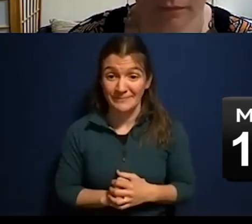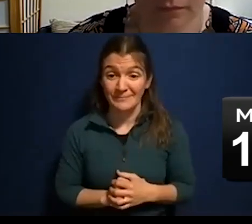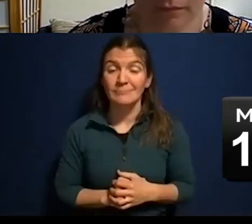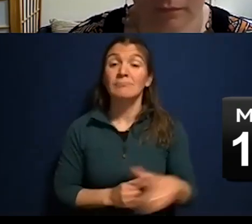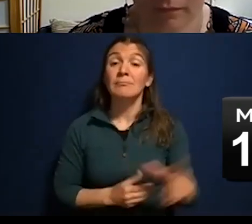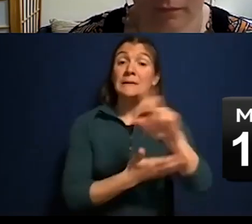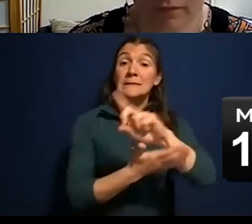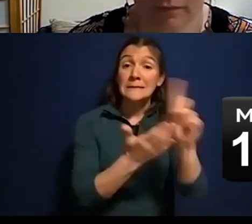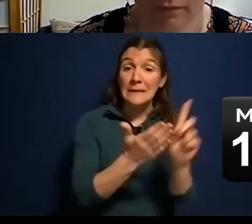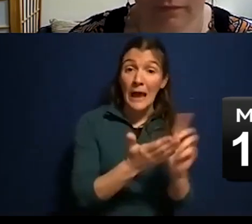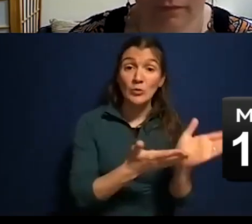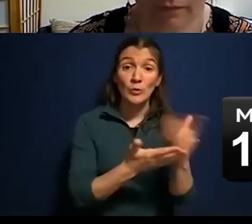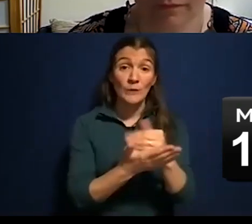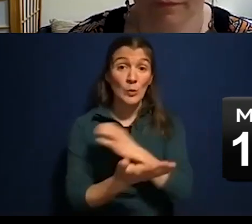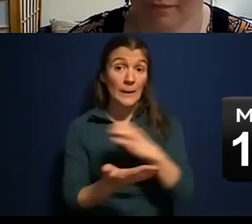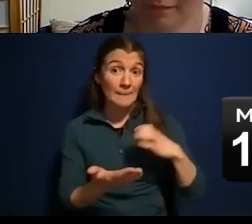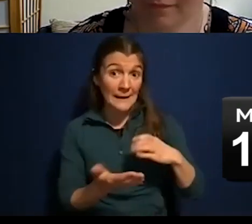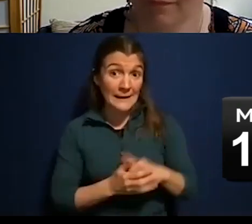Design Review Committee,